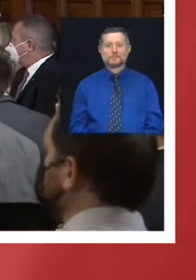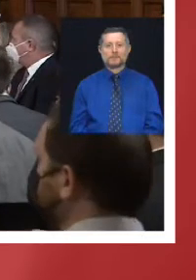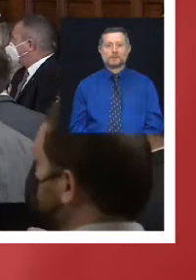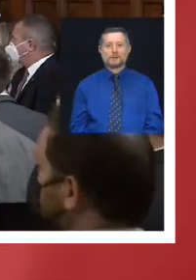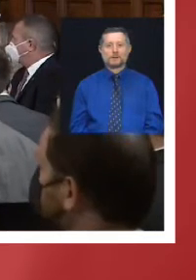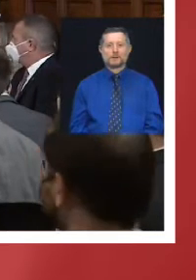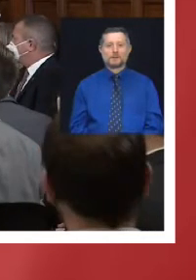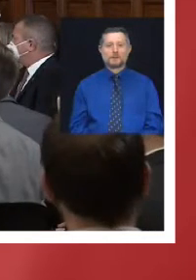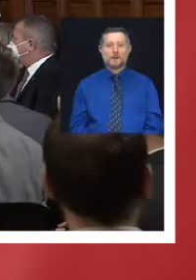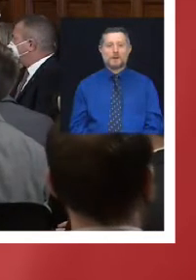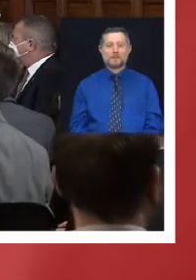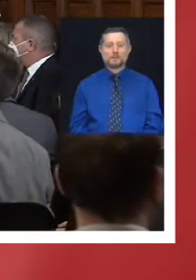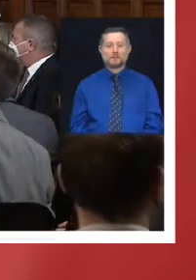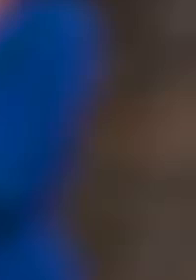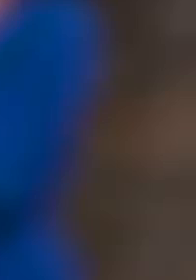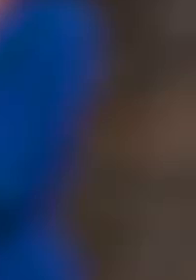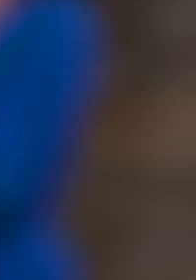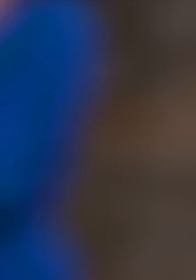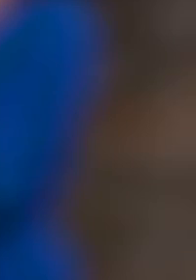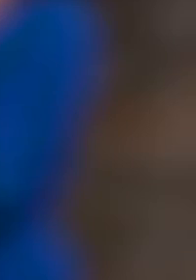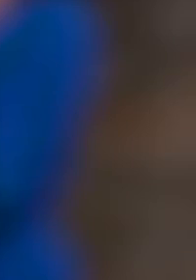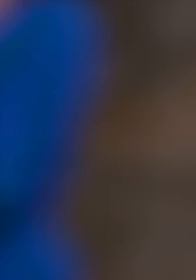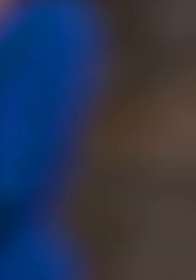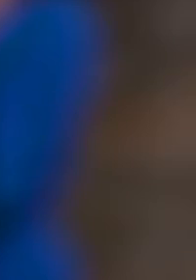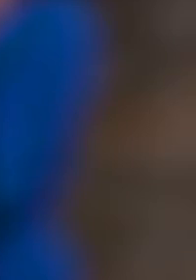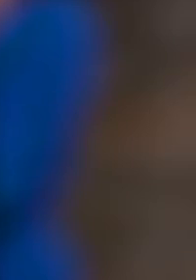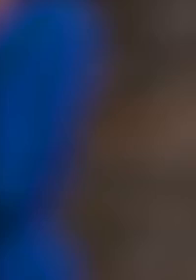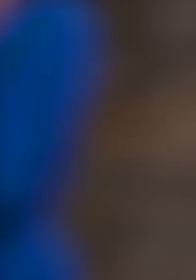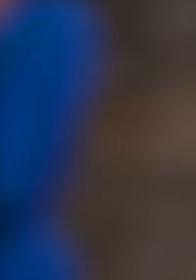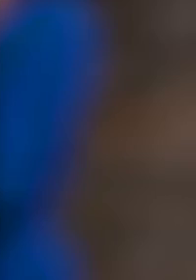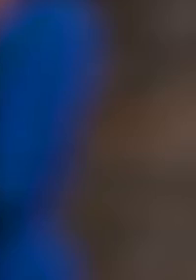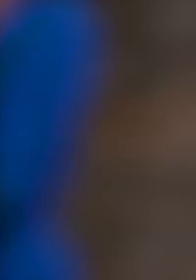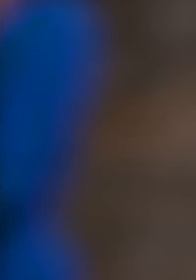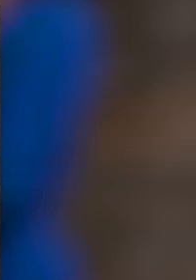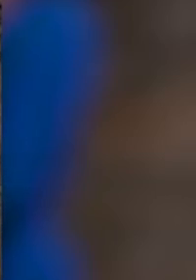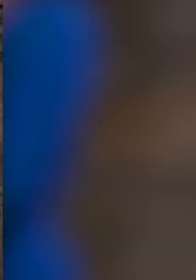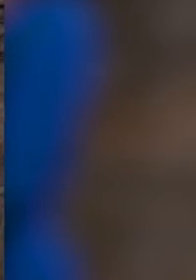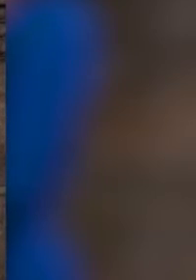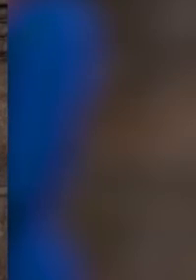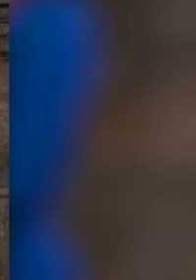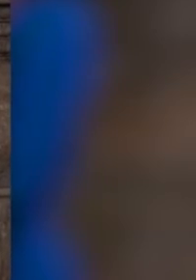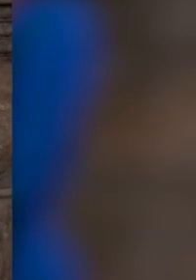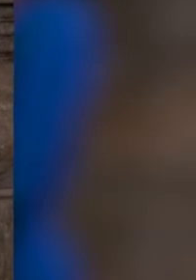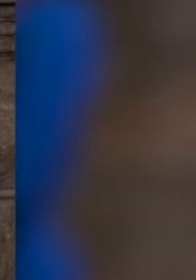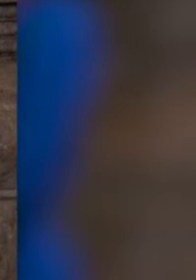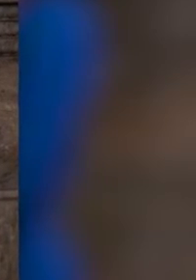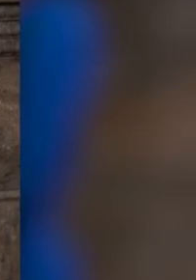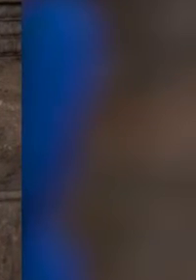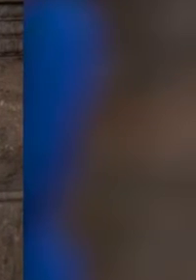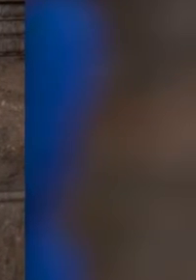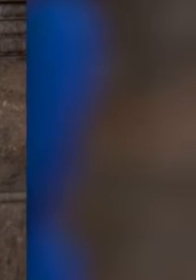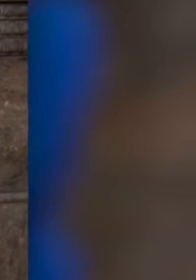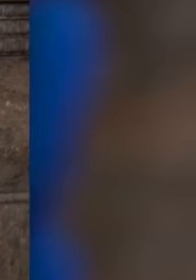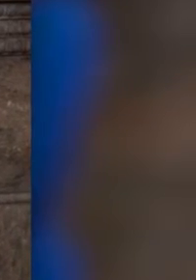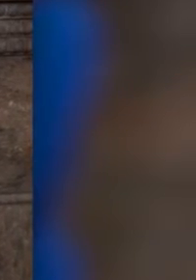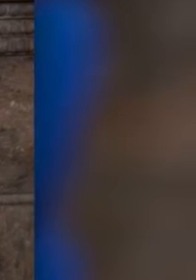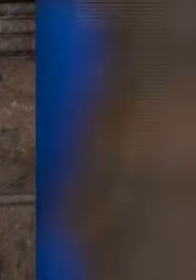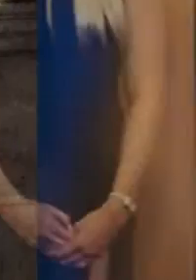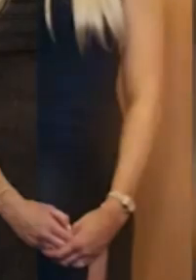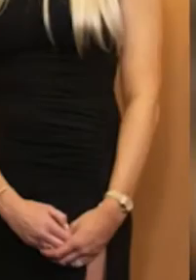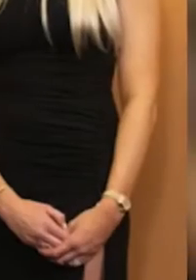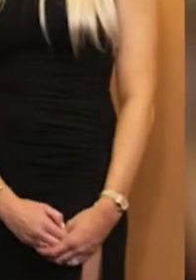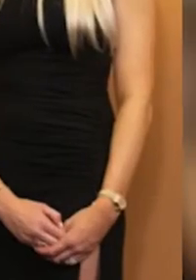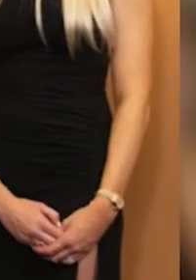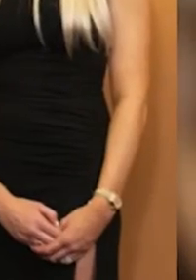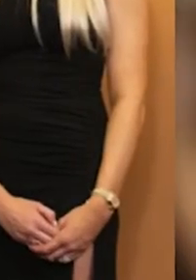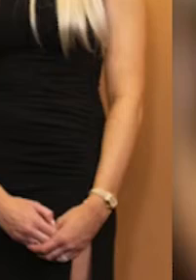One of the big things legally for the state is that they need a governor, and hence why that took place last night